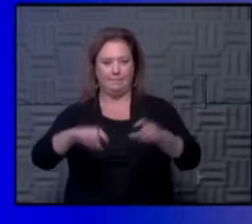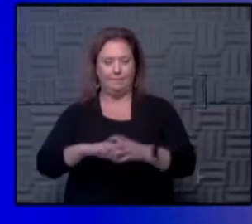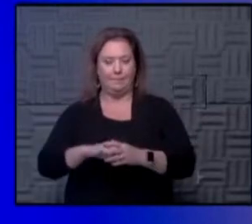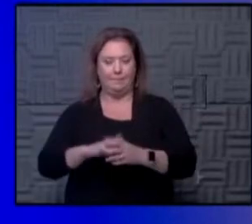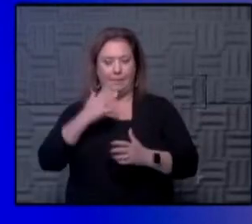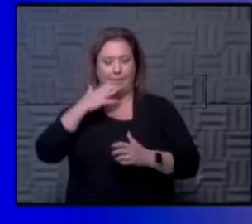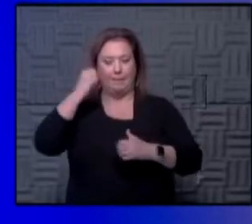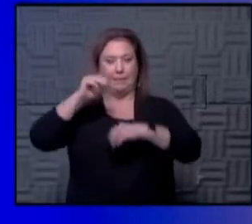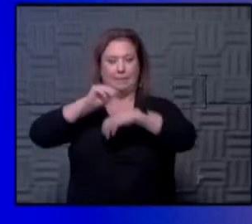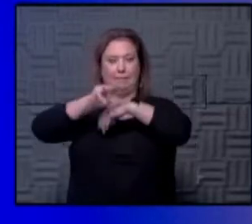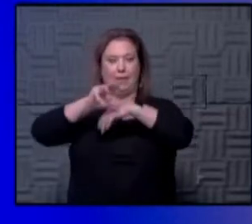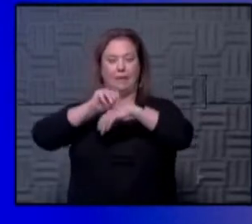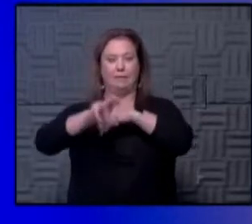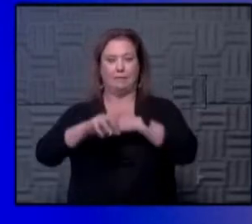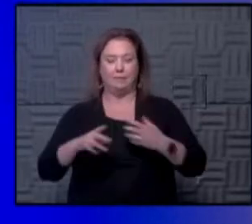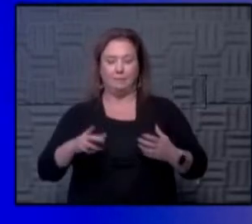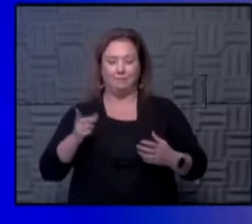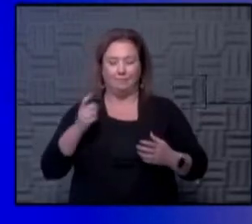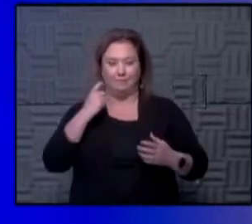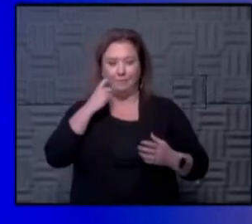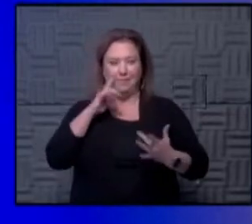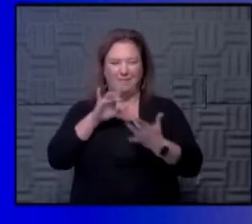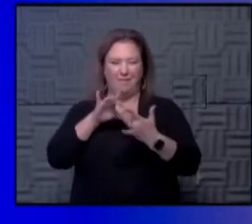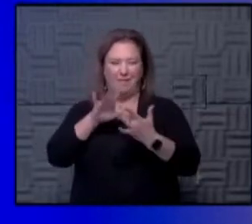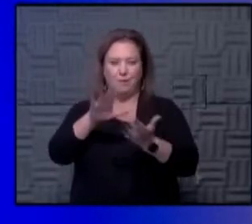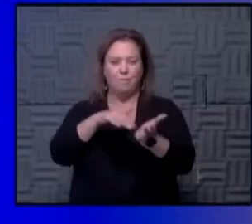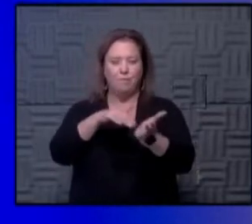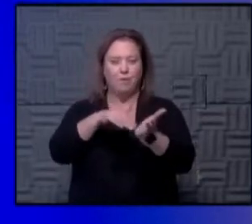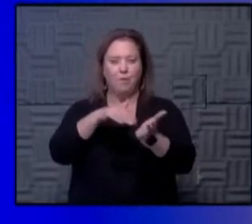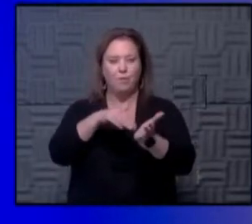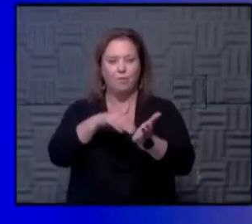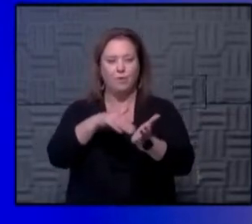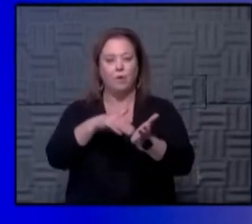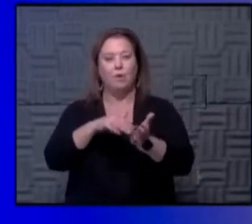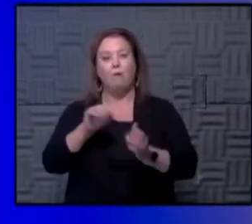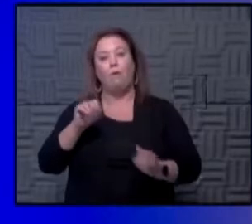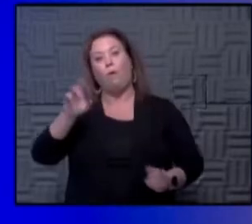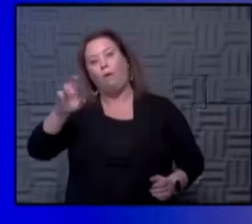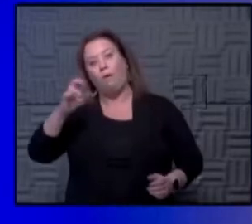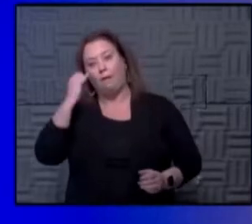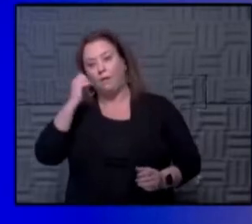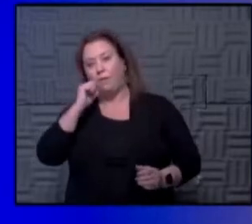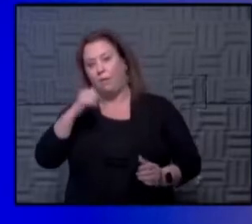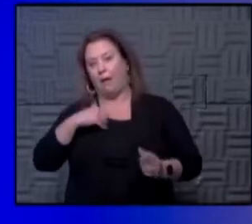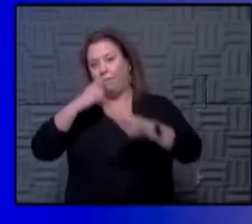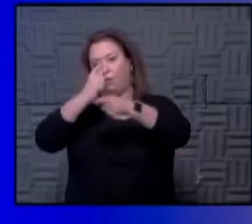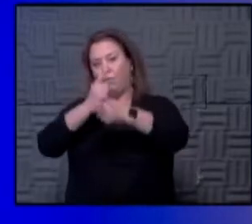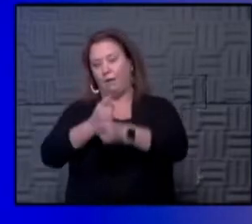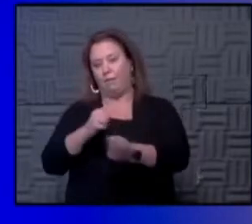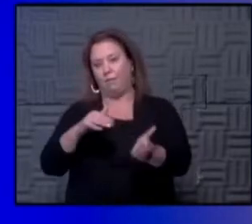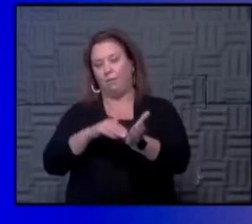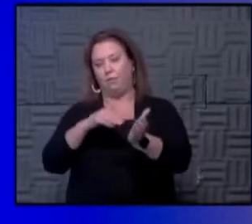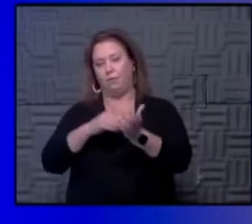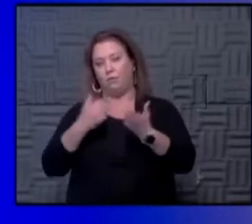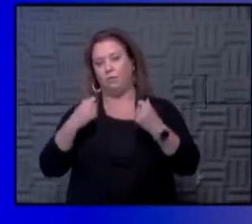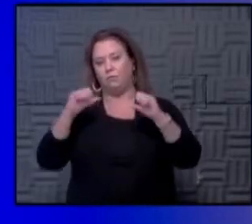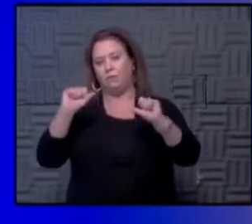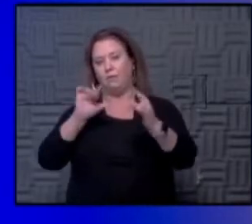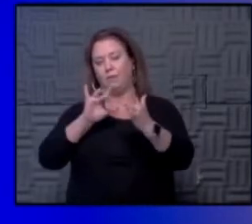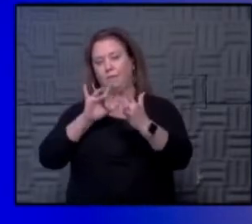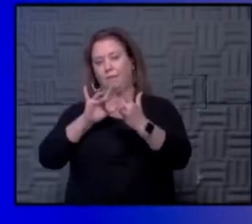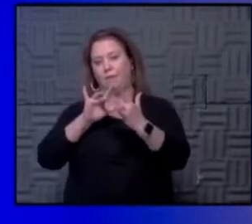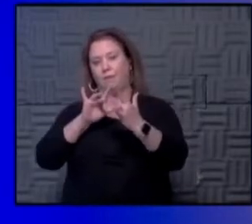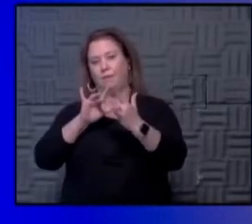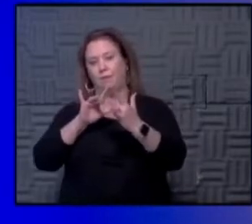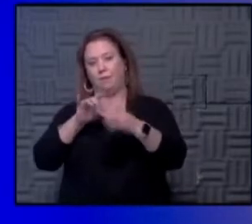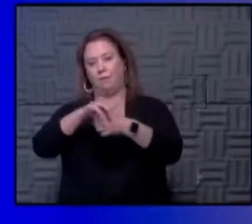think the best advice was given by Dr. Wild. Contact your healthcare provider. Or if you don't have a regular doctor, try to contact